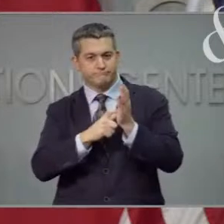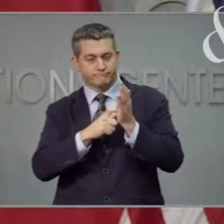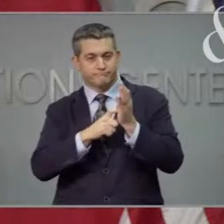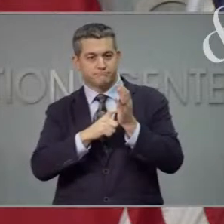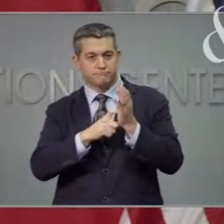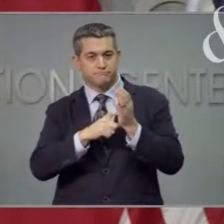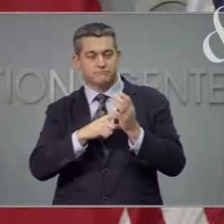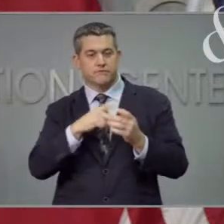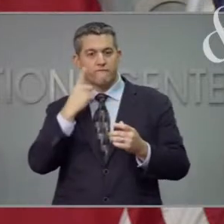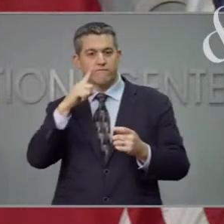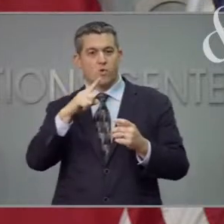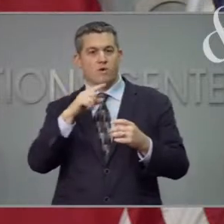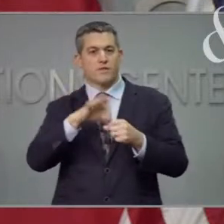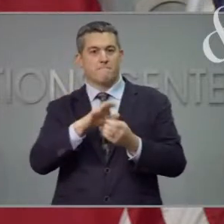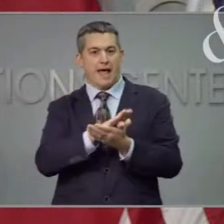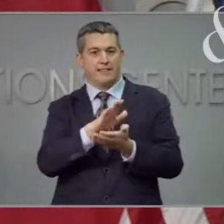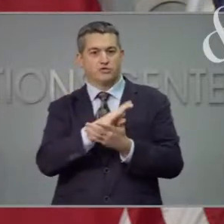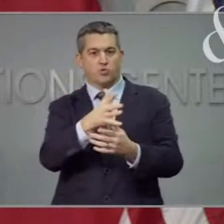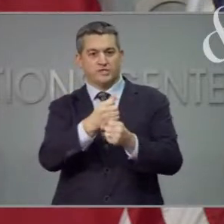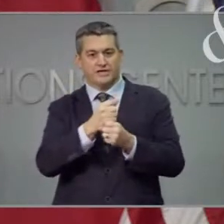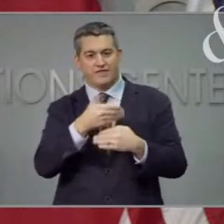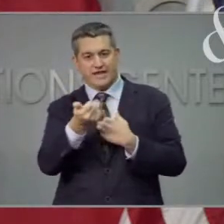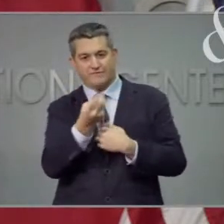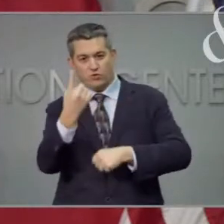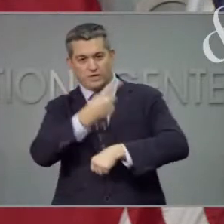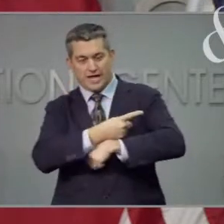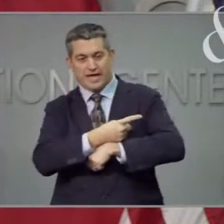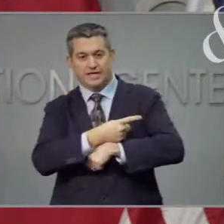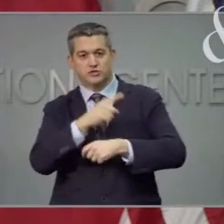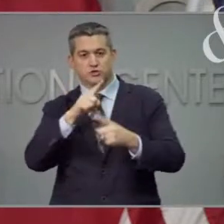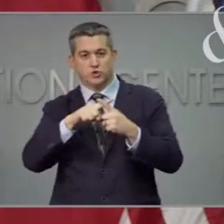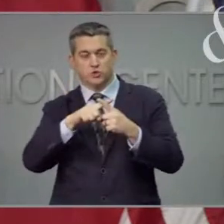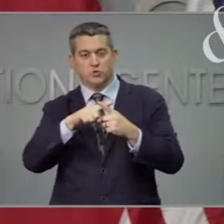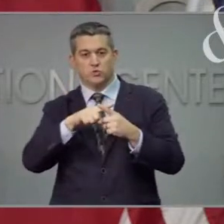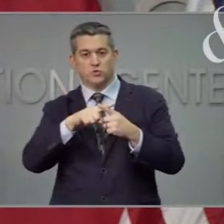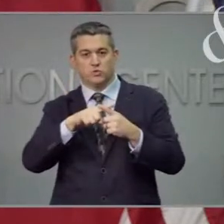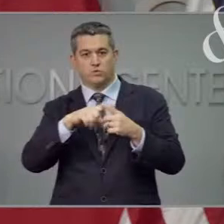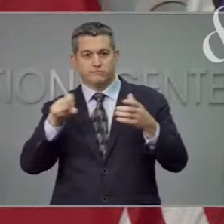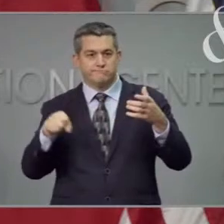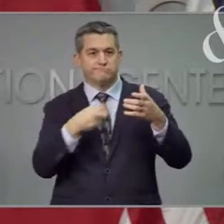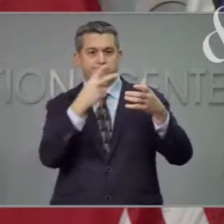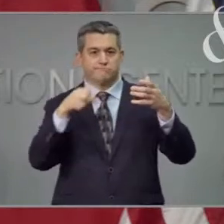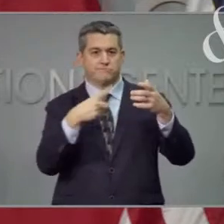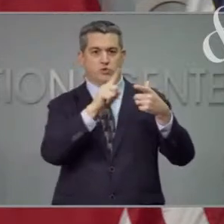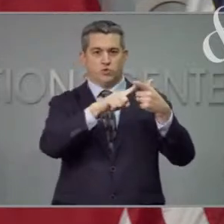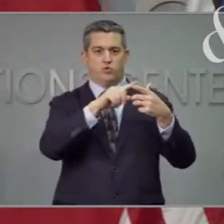we're receiving over the next few days to start being included into the count?